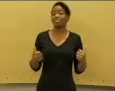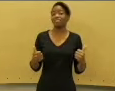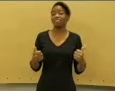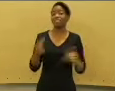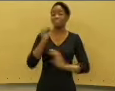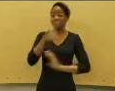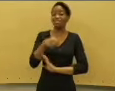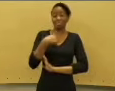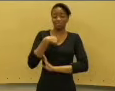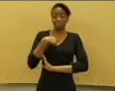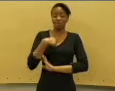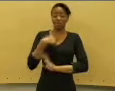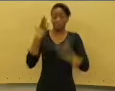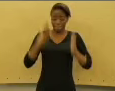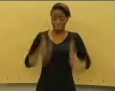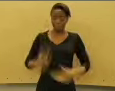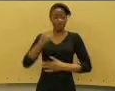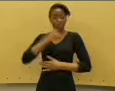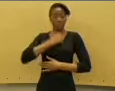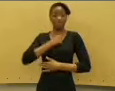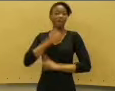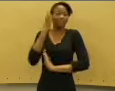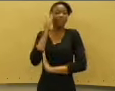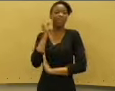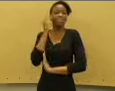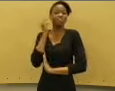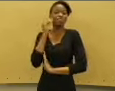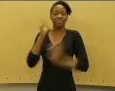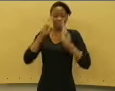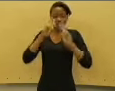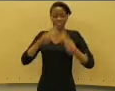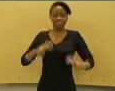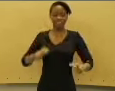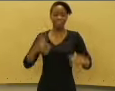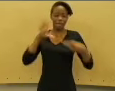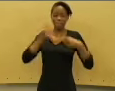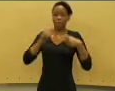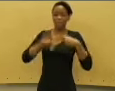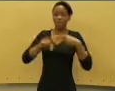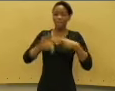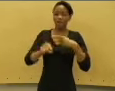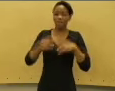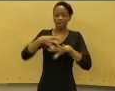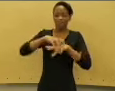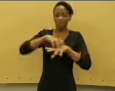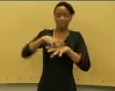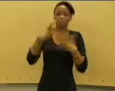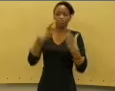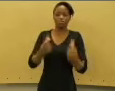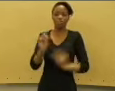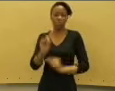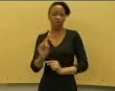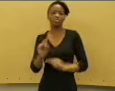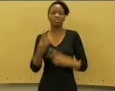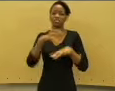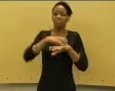I use my body as the experiment and the research to find out what vibrators can do. It's